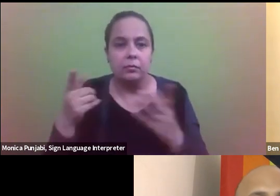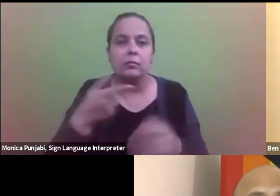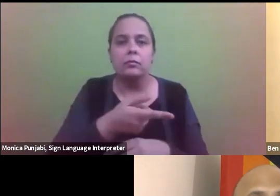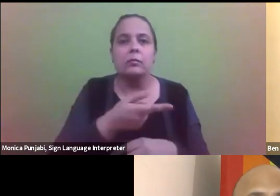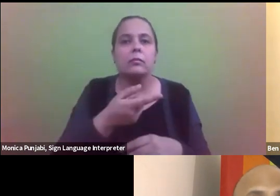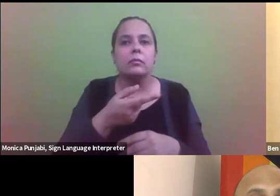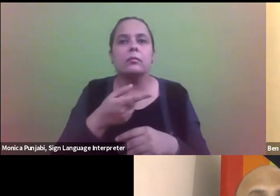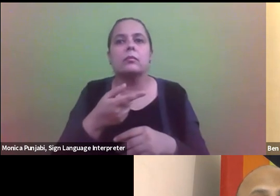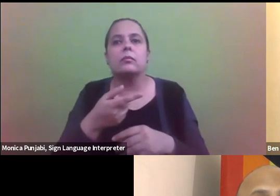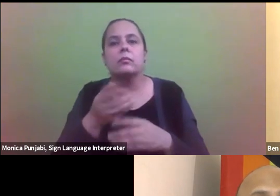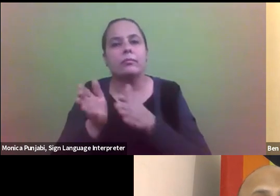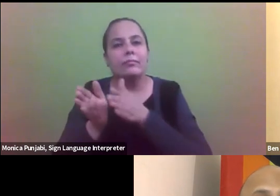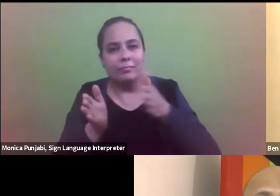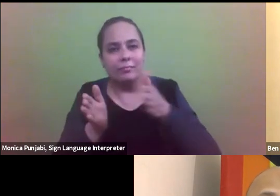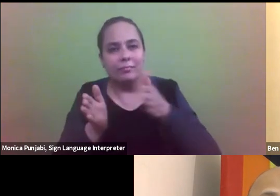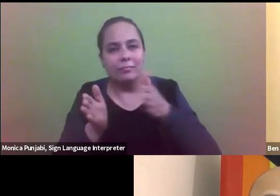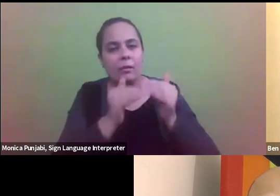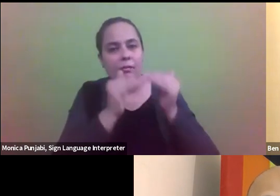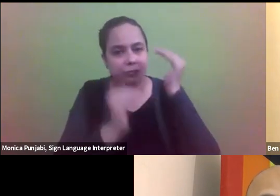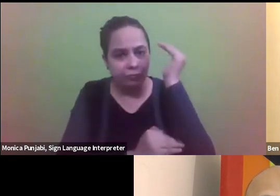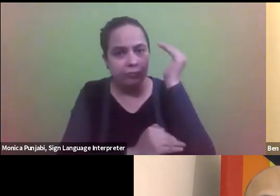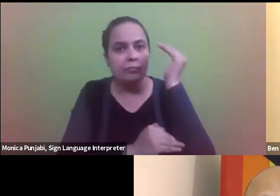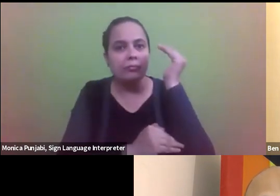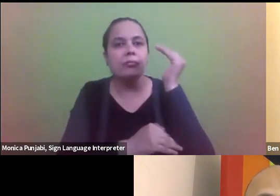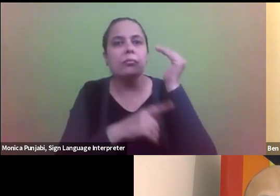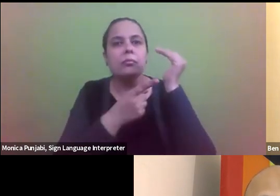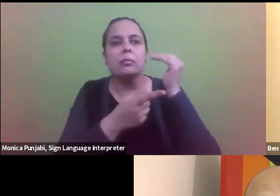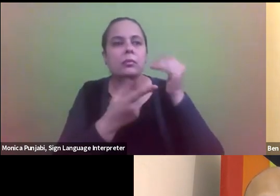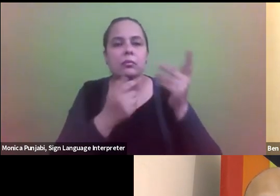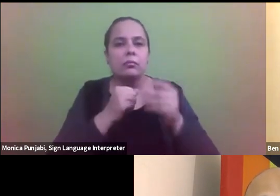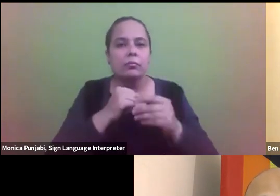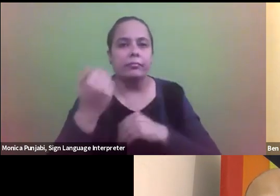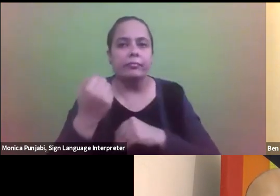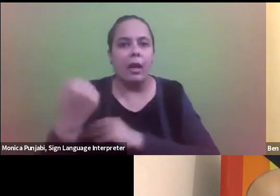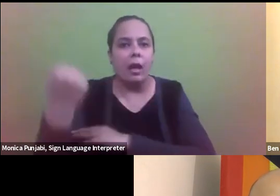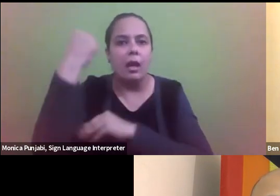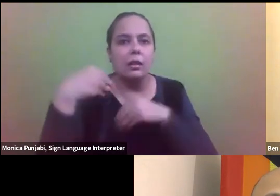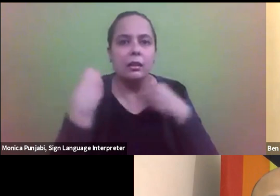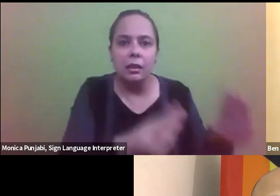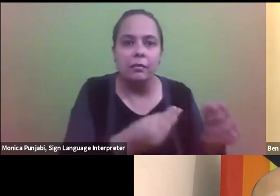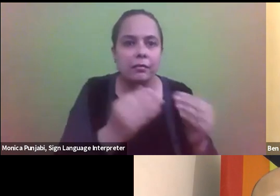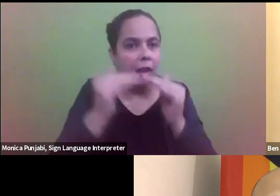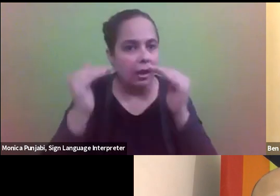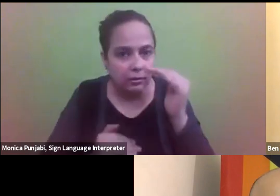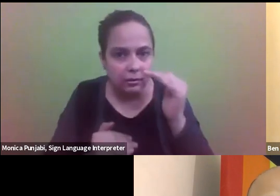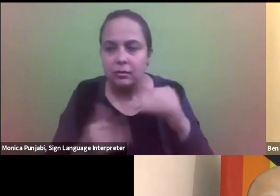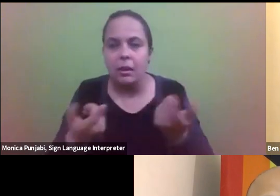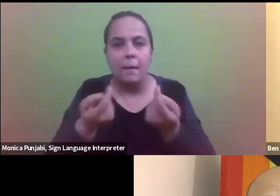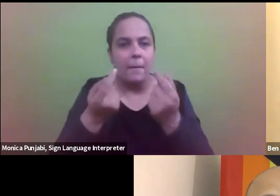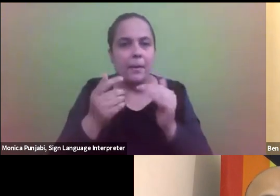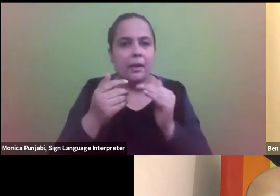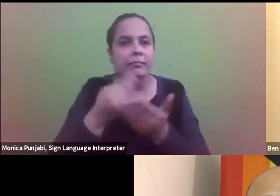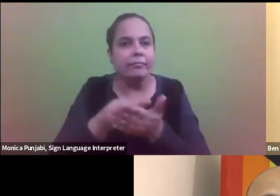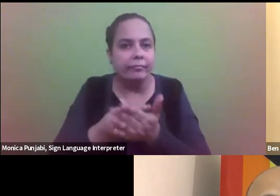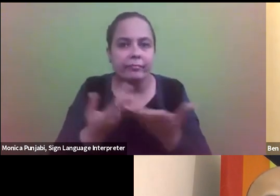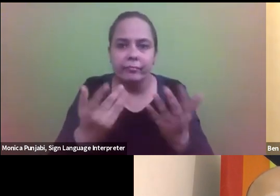politically, and religiously backward because of the lack of rights for thousands of years. And it has also been reported that their income level